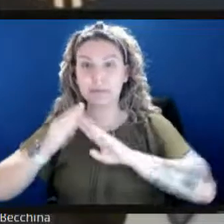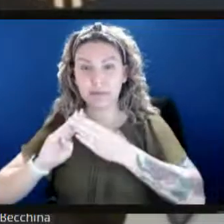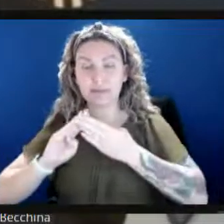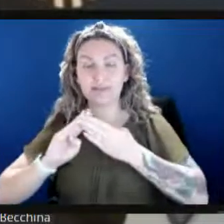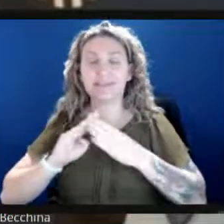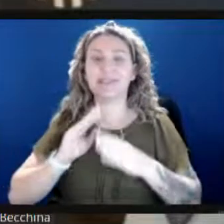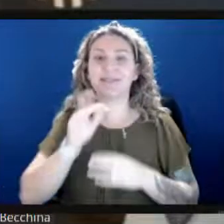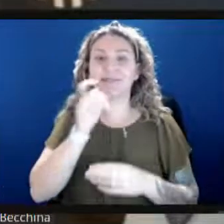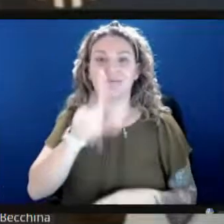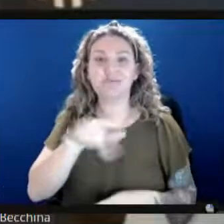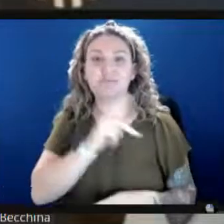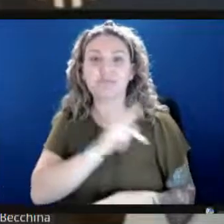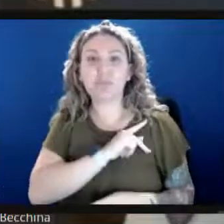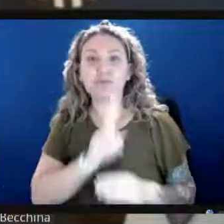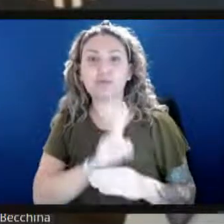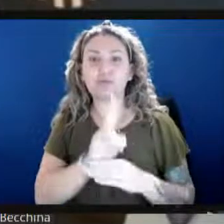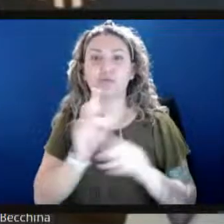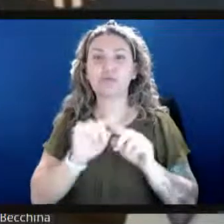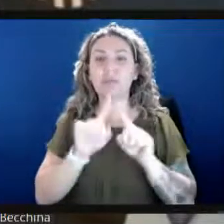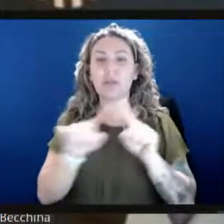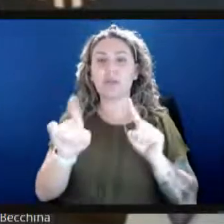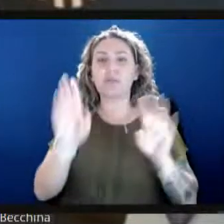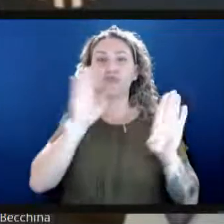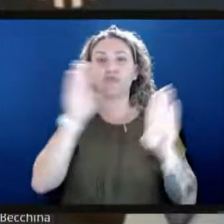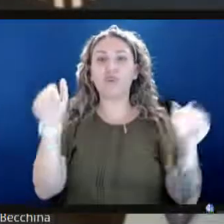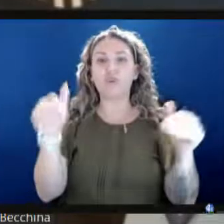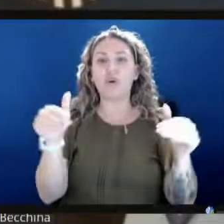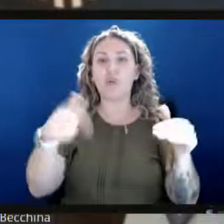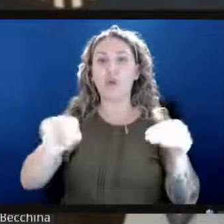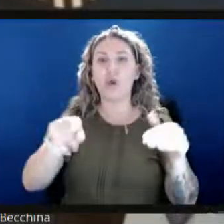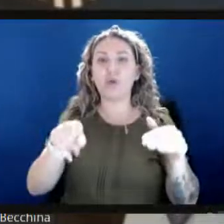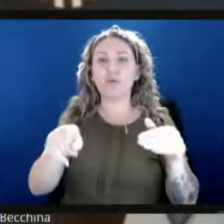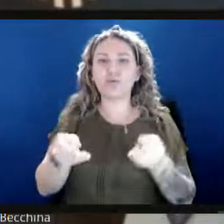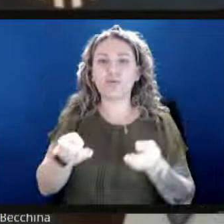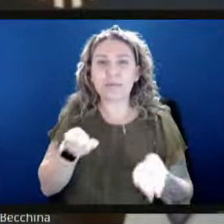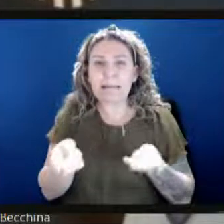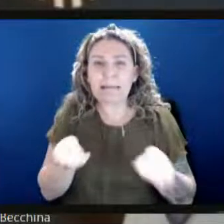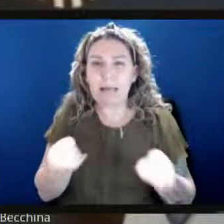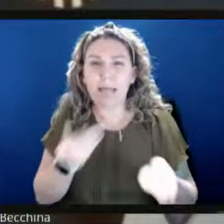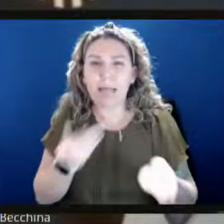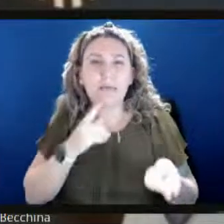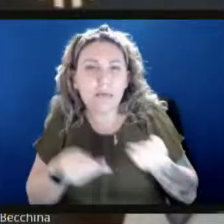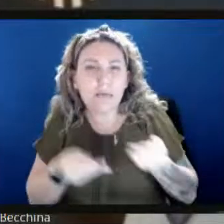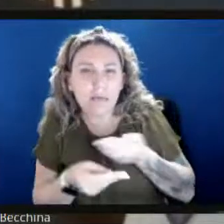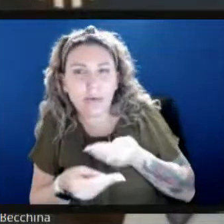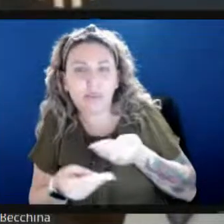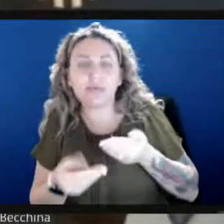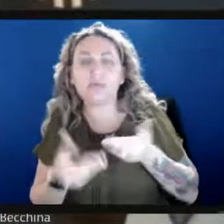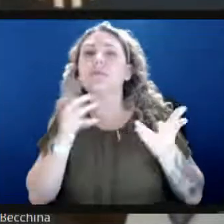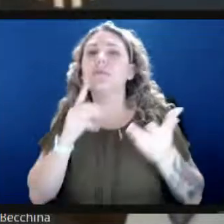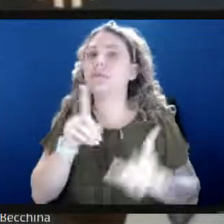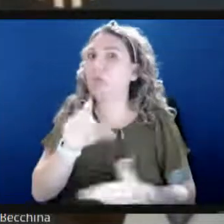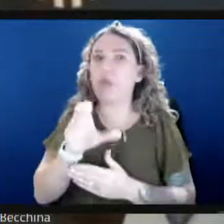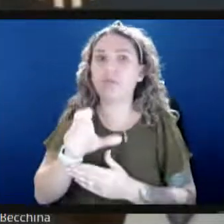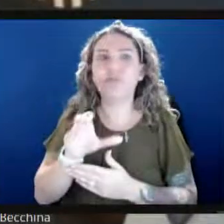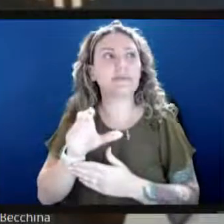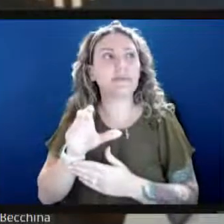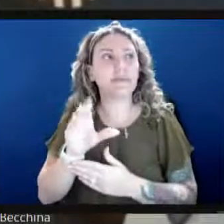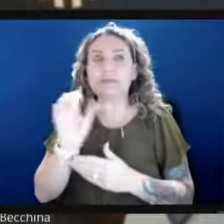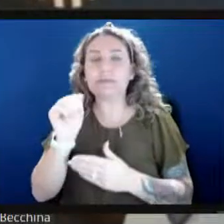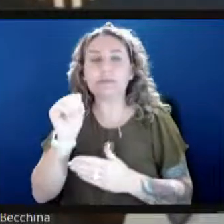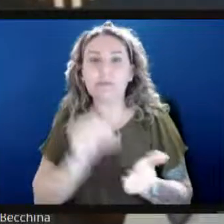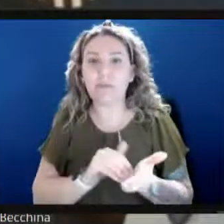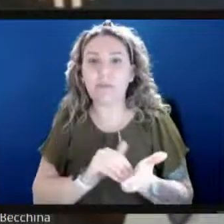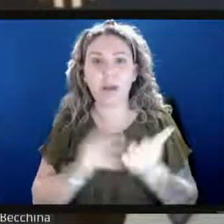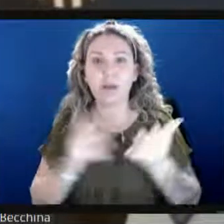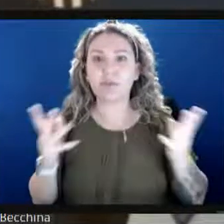use level, but they are focused on those that are dealing these in the hundreds or thousands or tens of thousands.